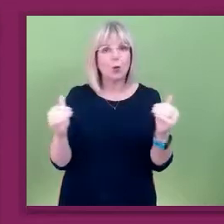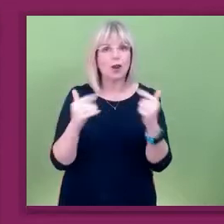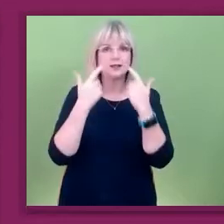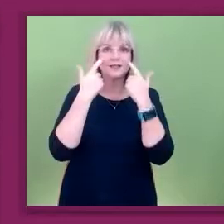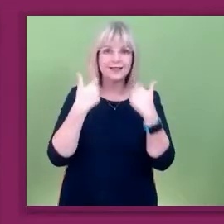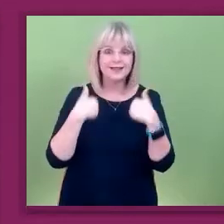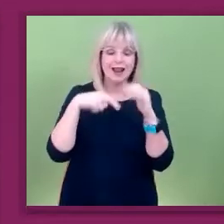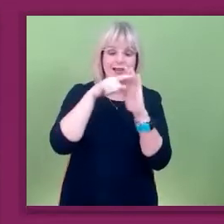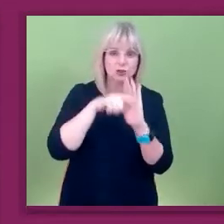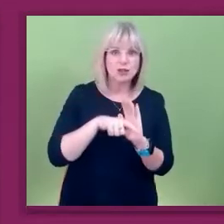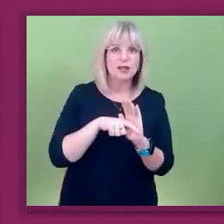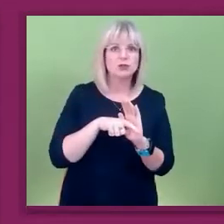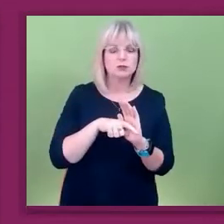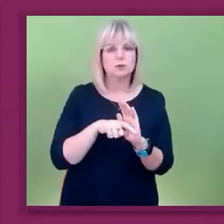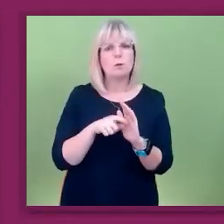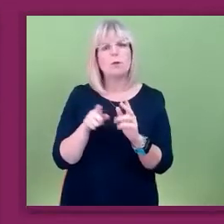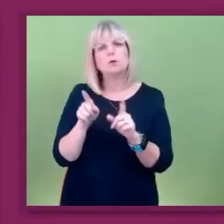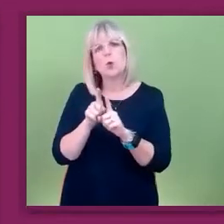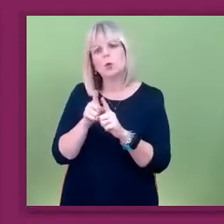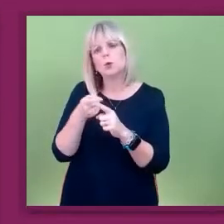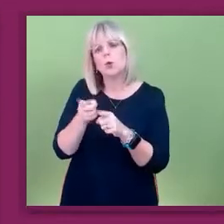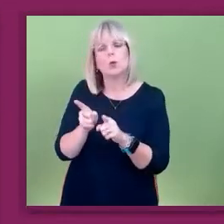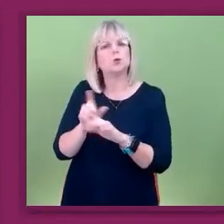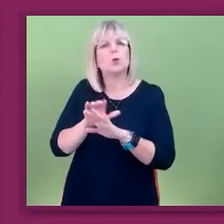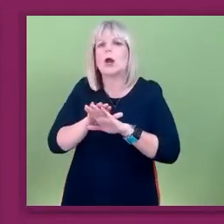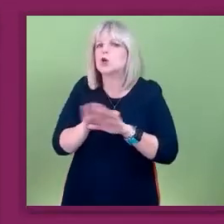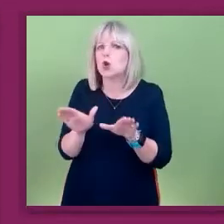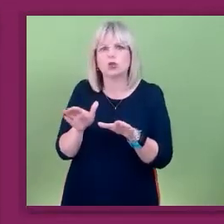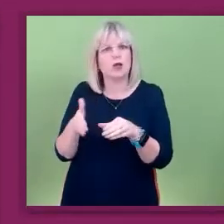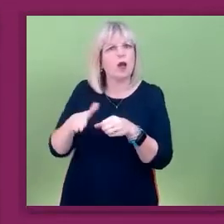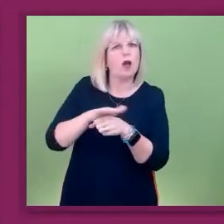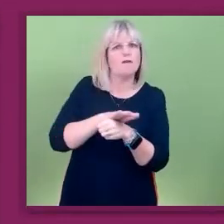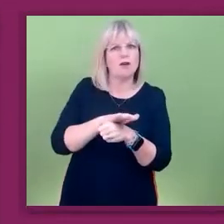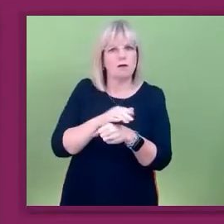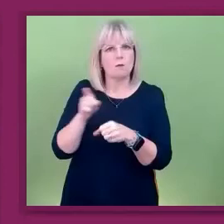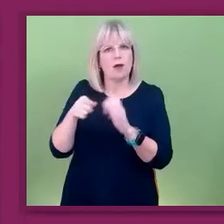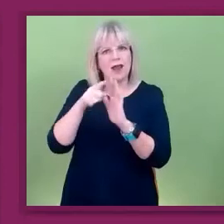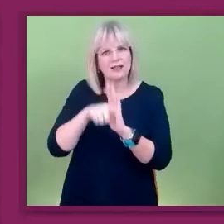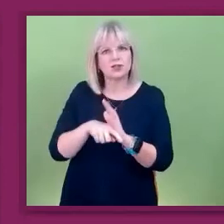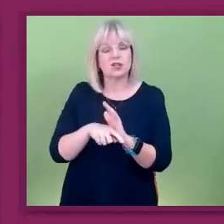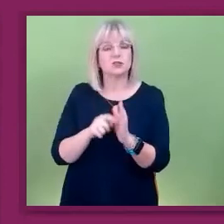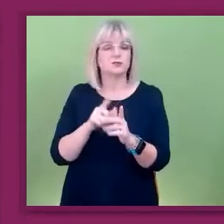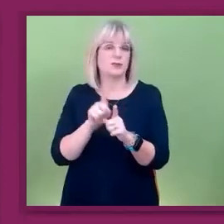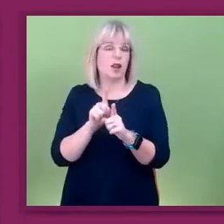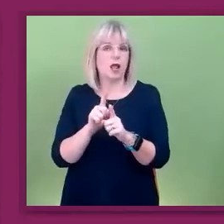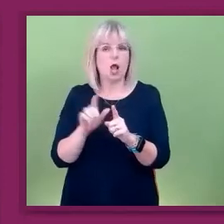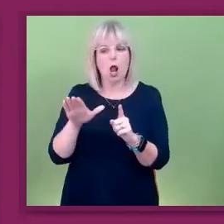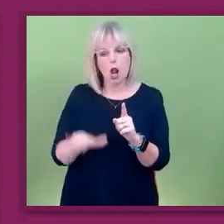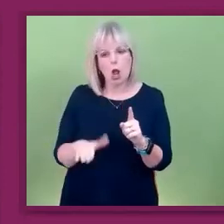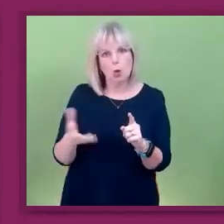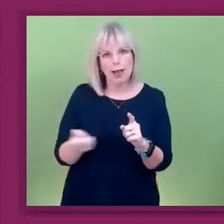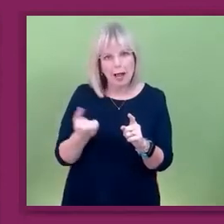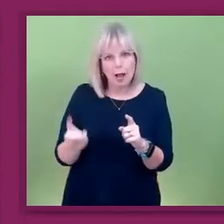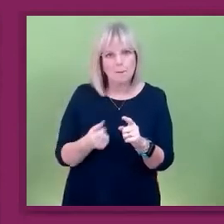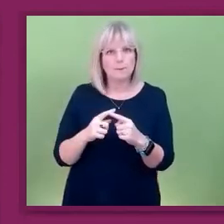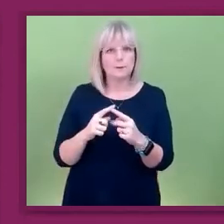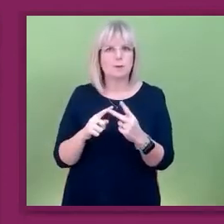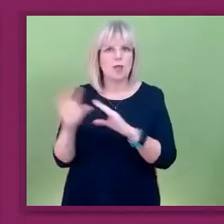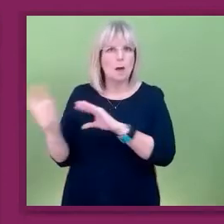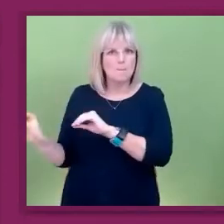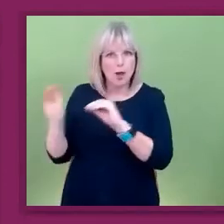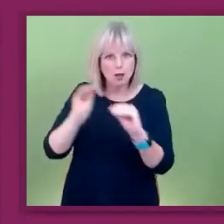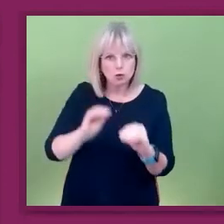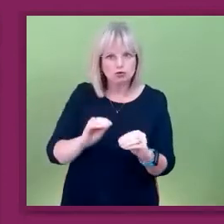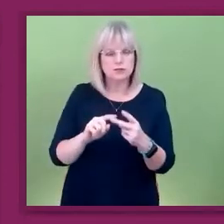but also those who are not covered by legislation, so low-income individuals, migrants, care leavers,